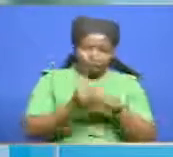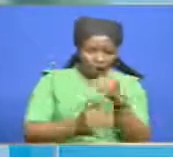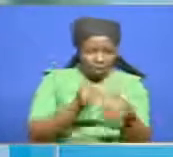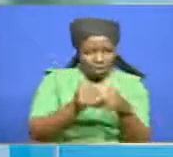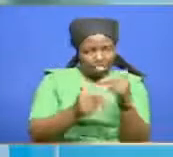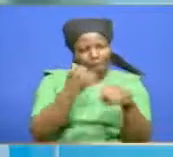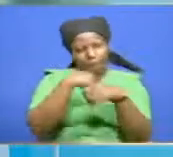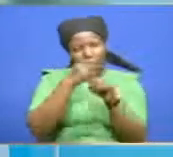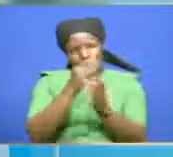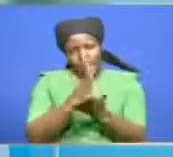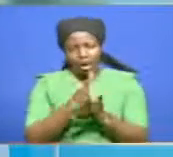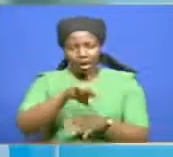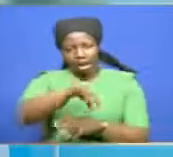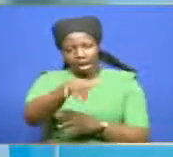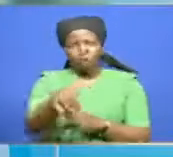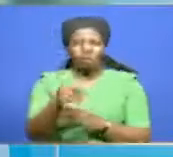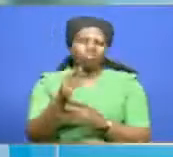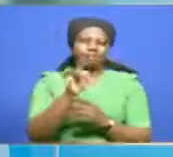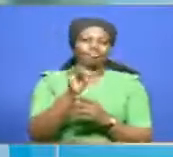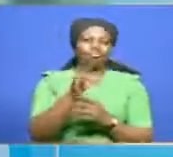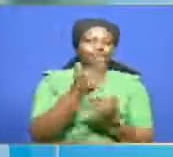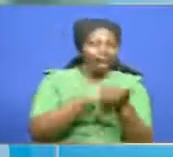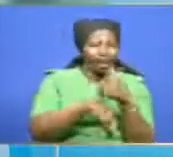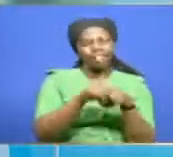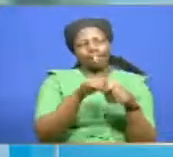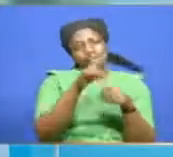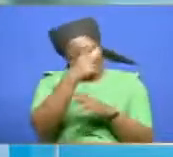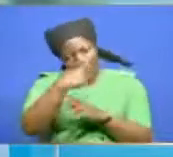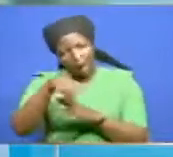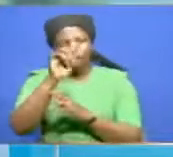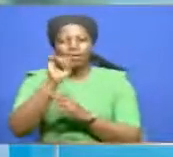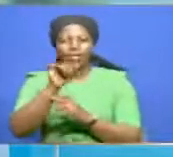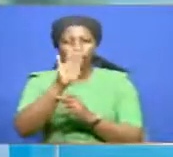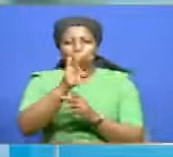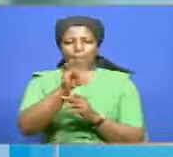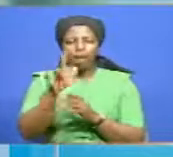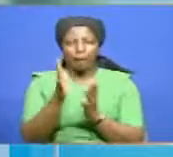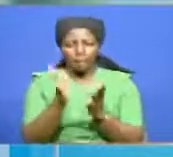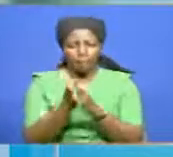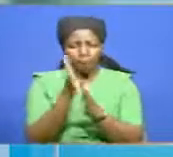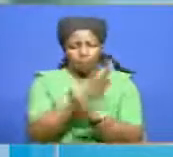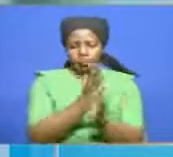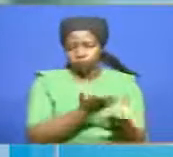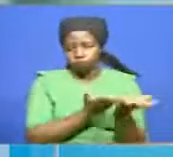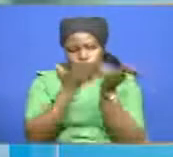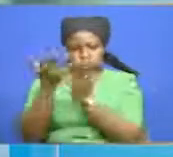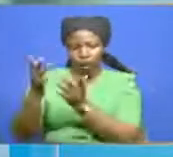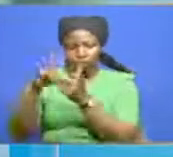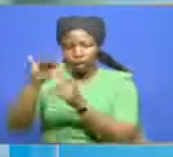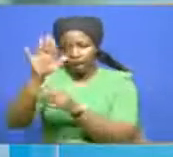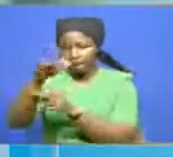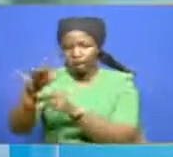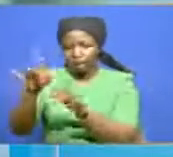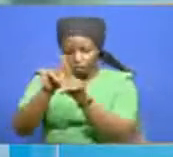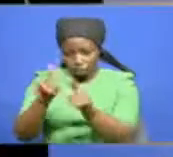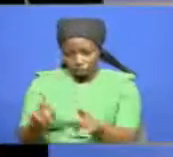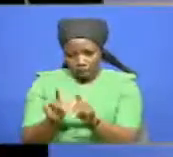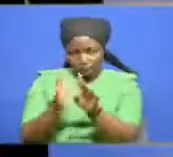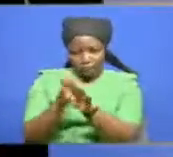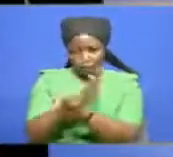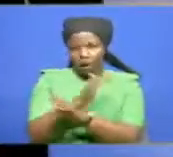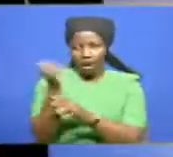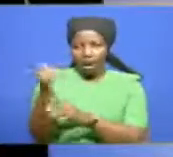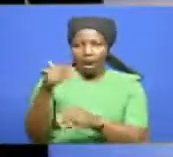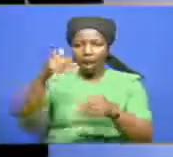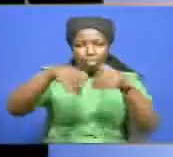of ensuring that counties have to first pass this bill before it's tabled before Parliament, and of course, before any referendum